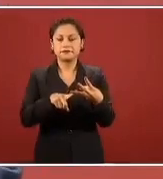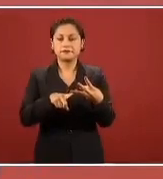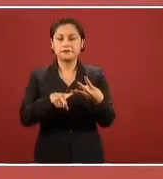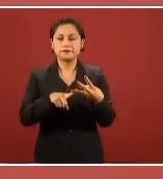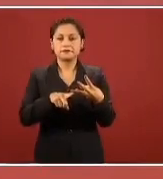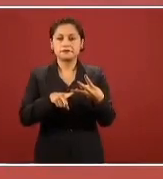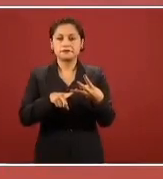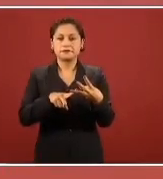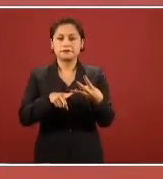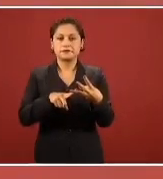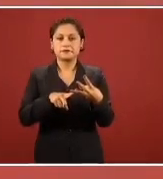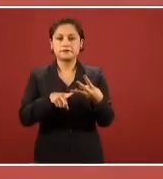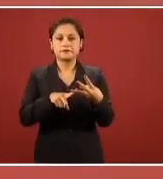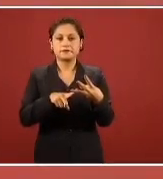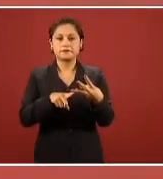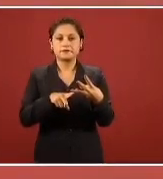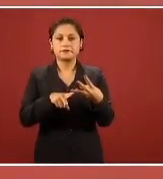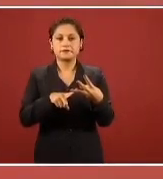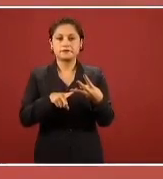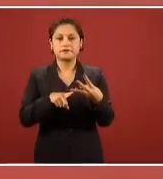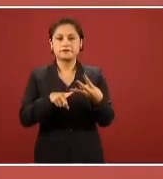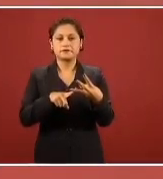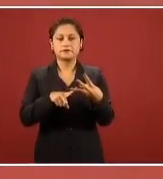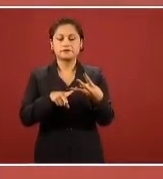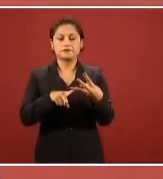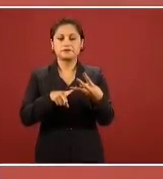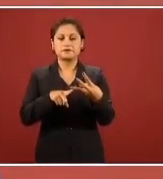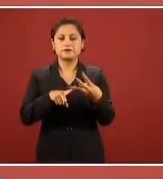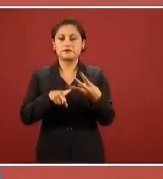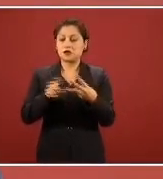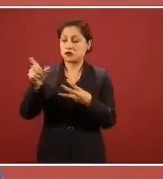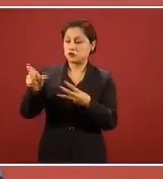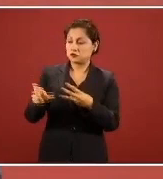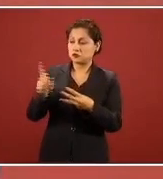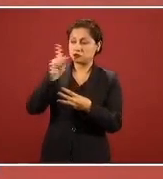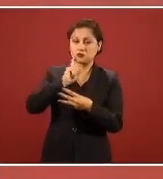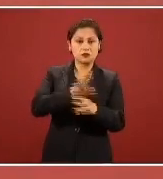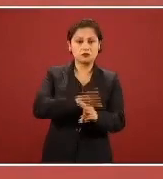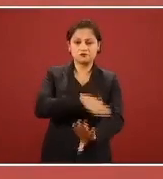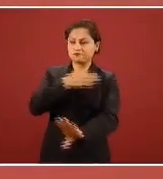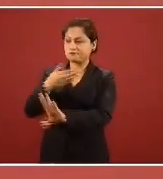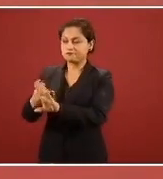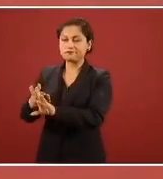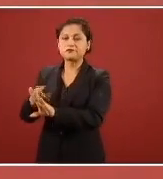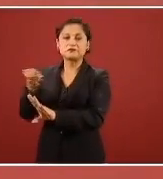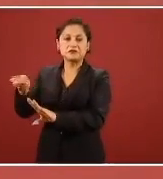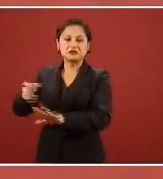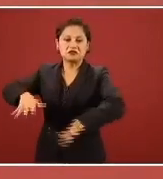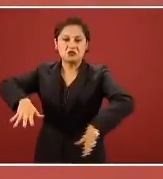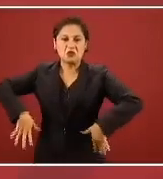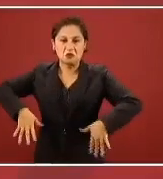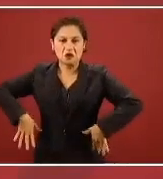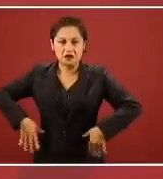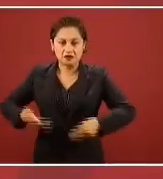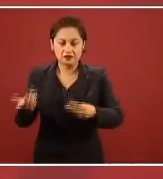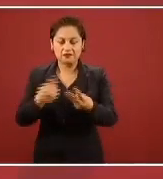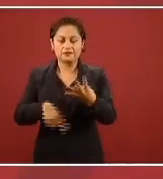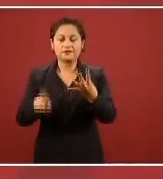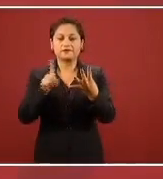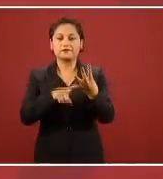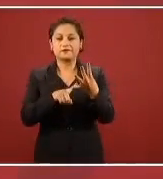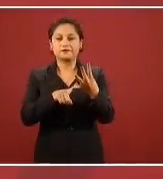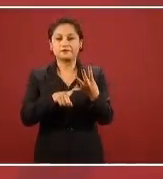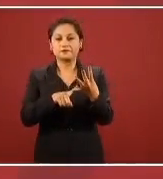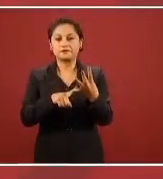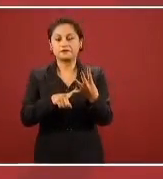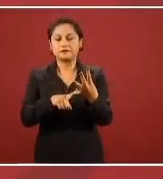una cobardía. It's a cowardly act. Agredir a la mujer. Be aggressive towards women. Cuatro. Number four.